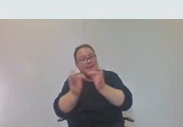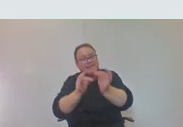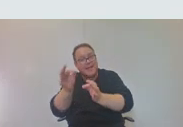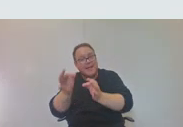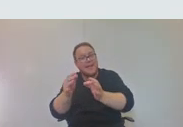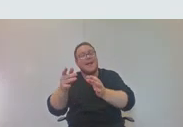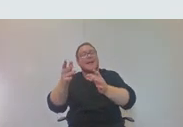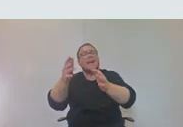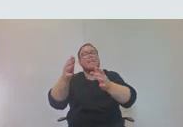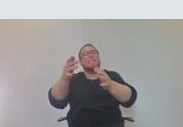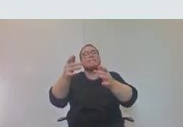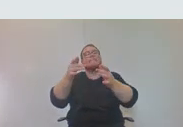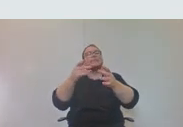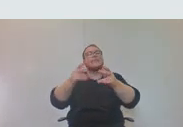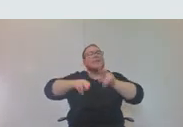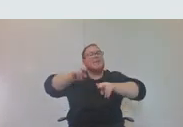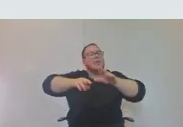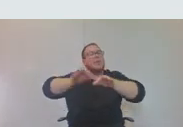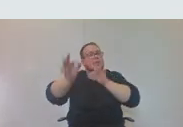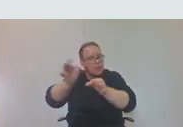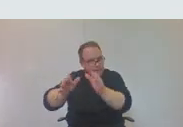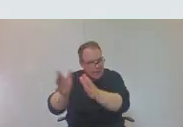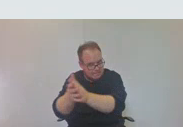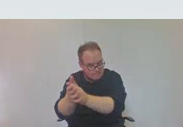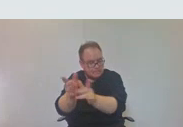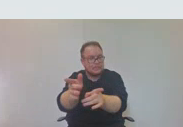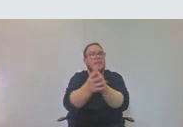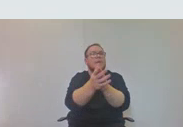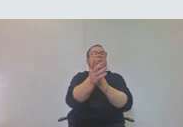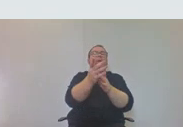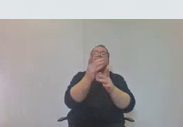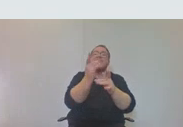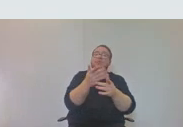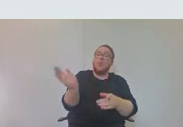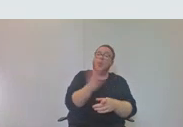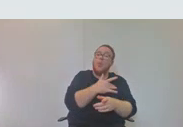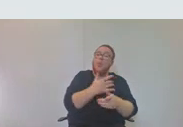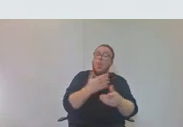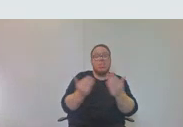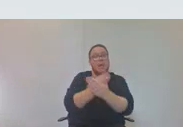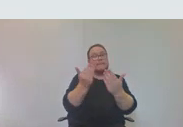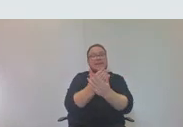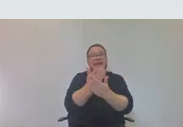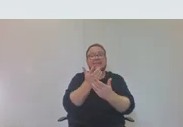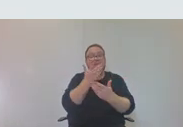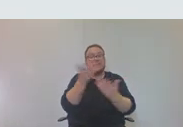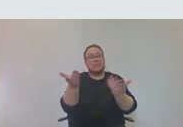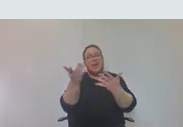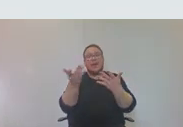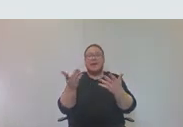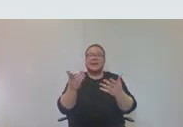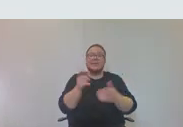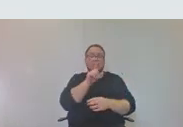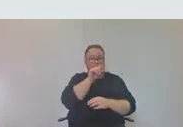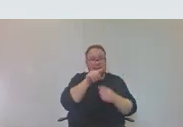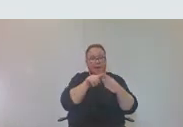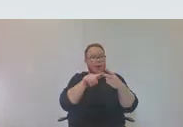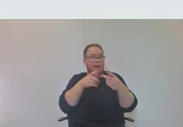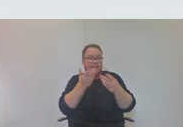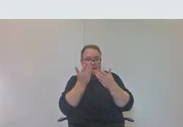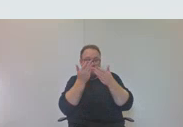that. And also, don't forget, you can follow us on all our latest updates on social media, Twitter,